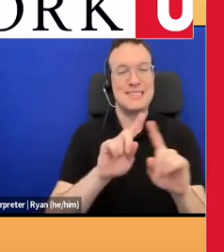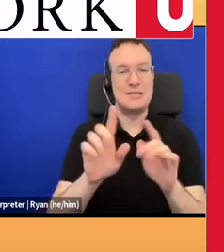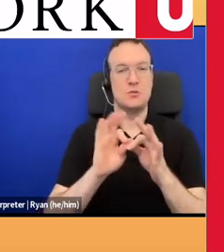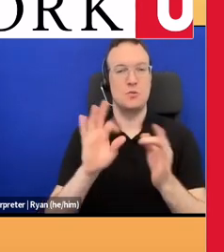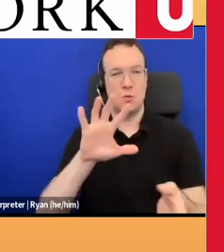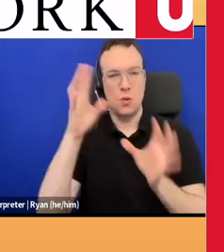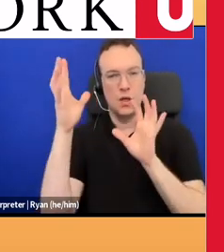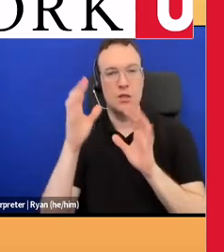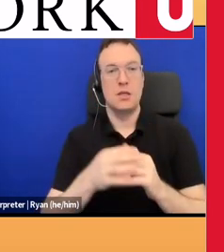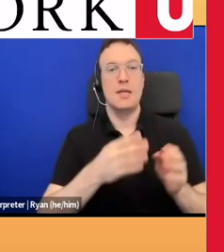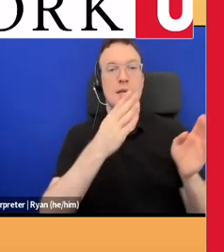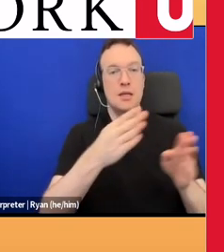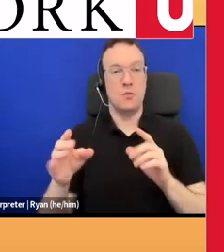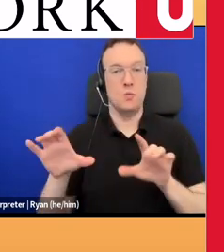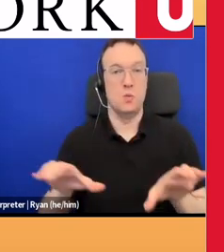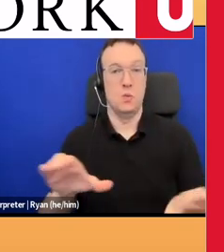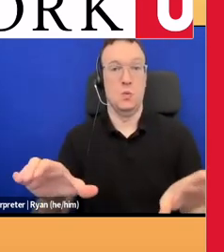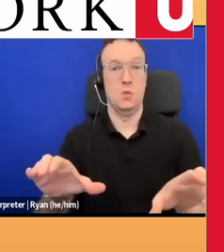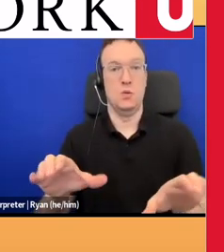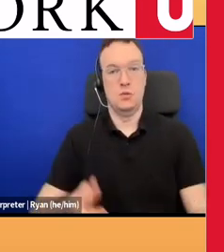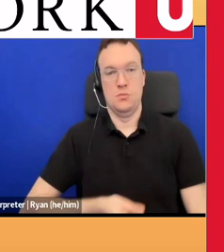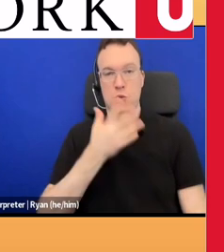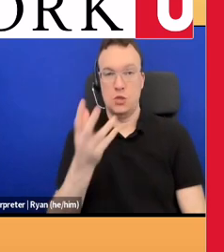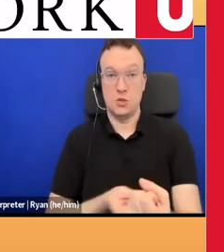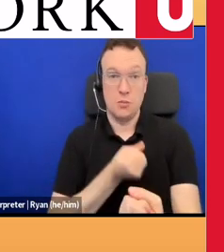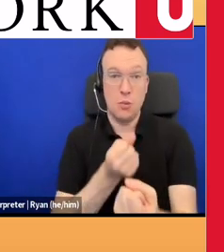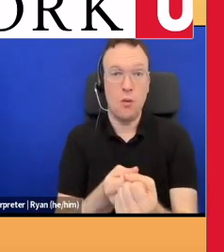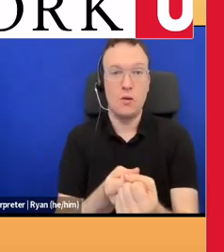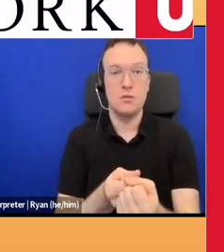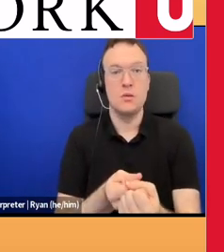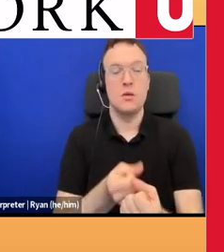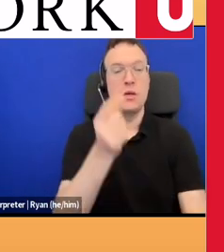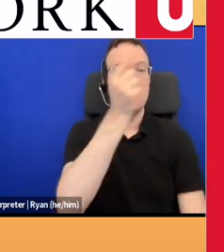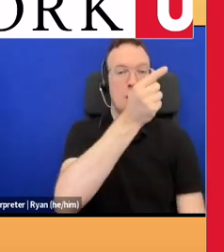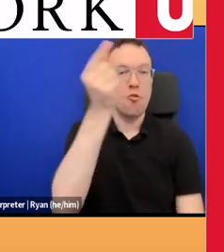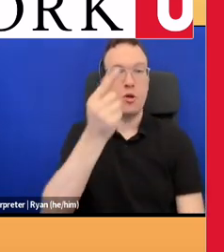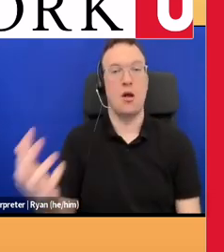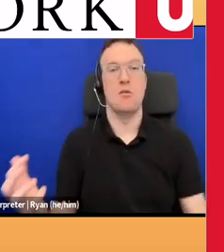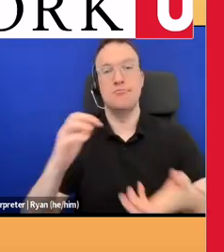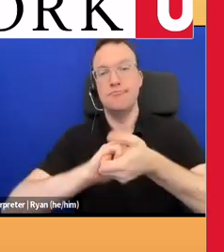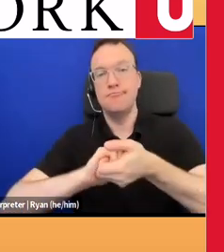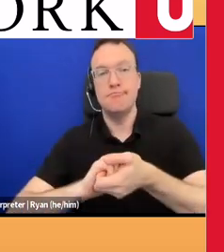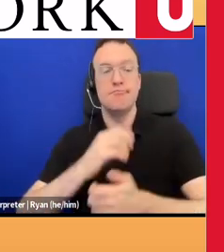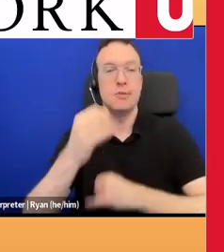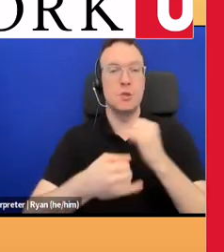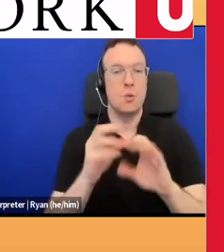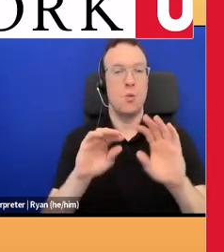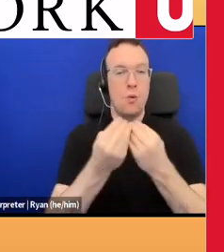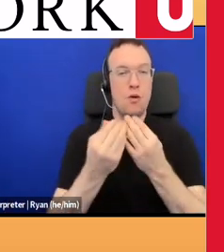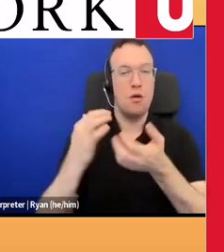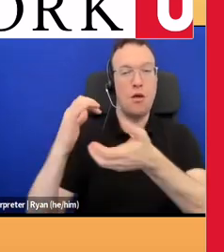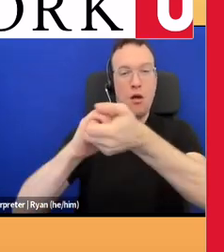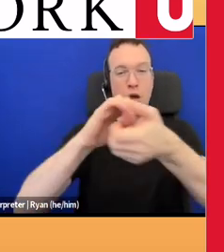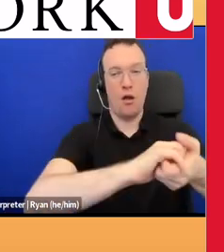individual acts and expressions of support to collaboration between governments and international organizations around the world.